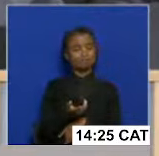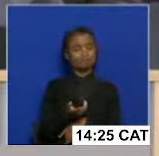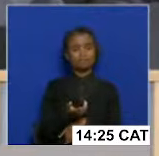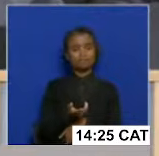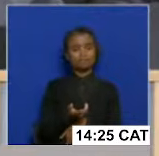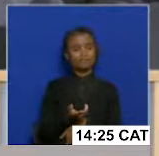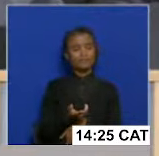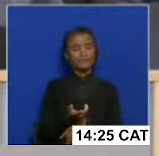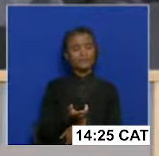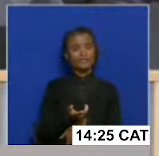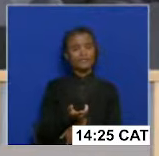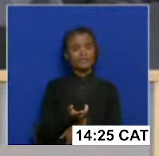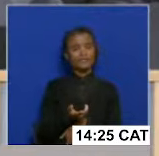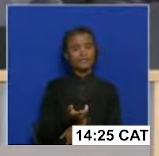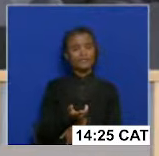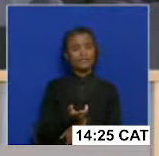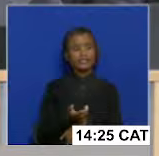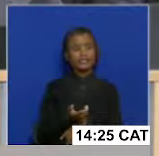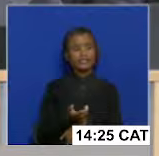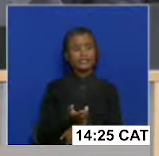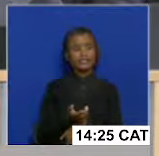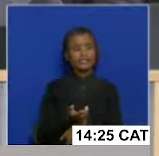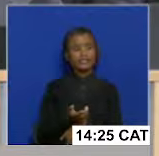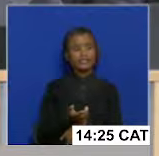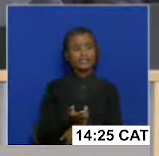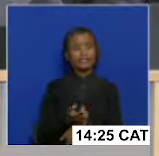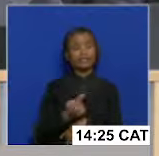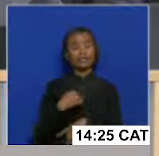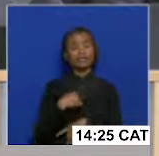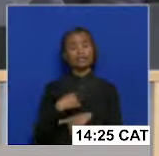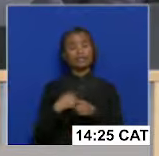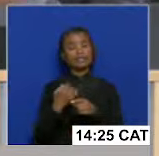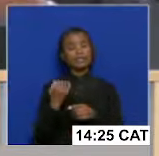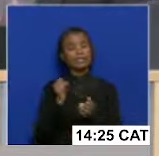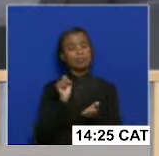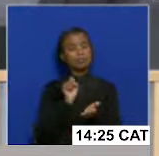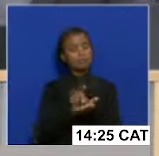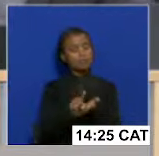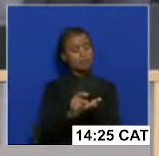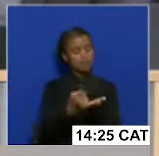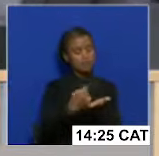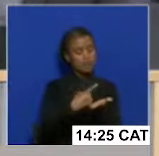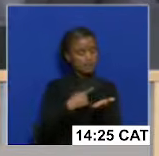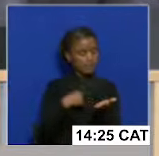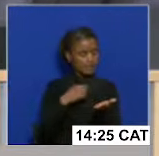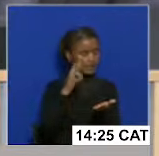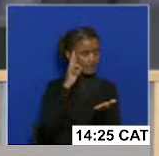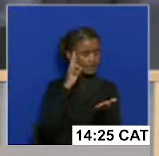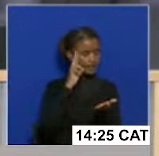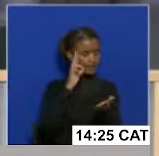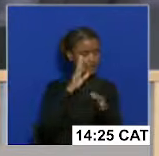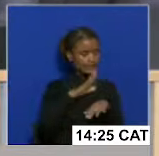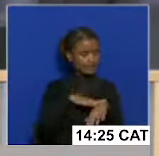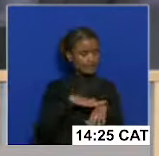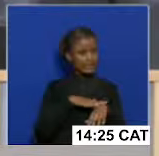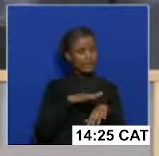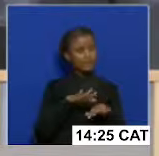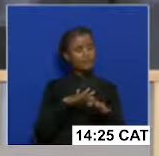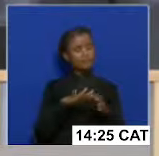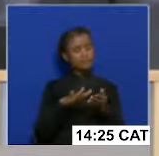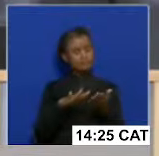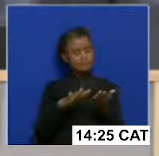It just said other messages I can't recall. I'm even checking the times, what time she sent it, what time did I